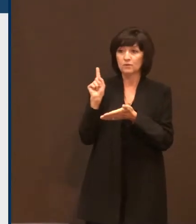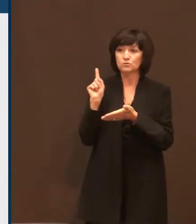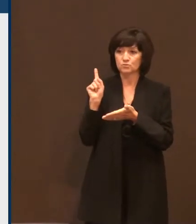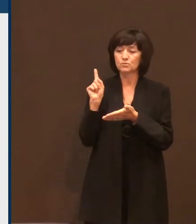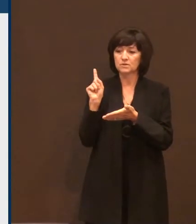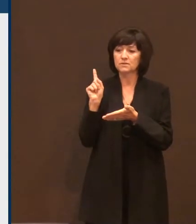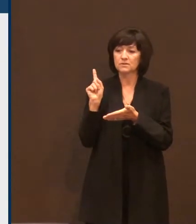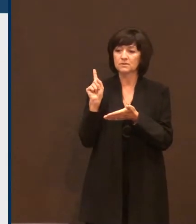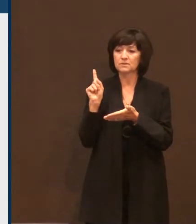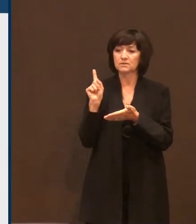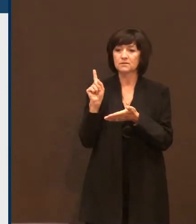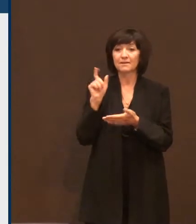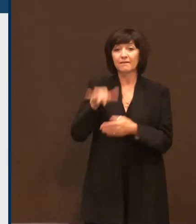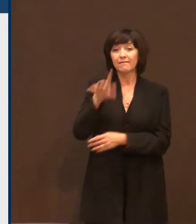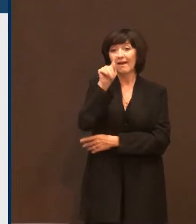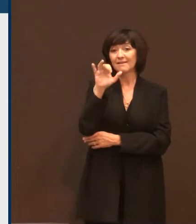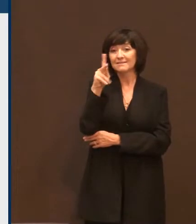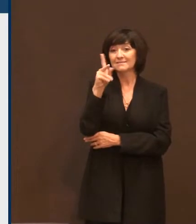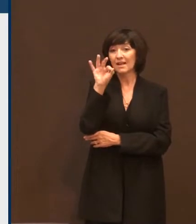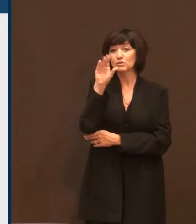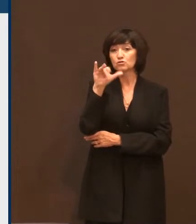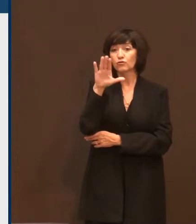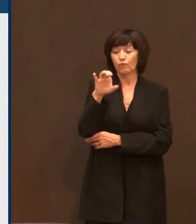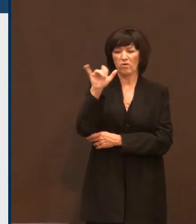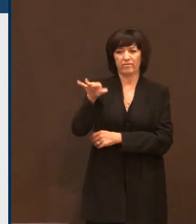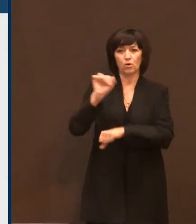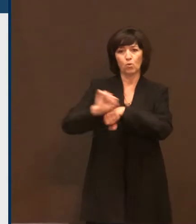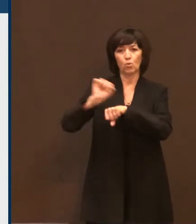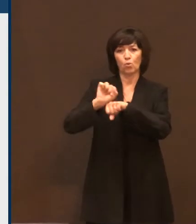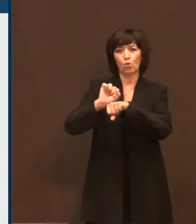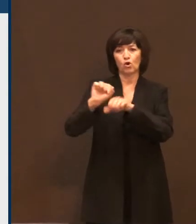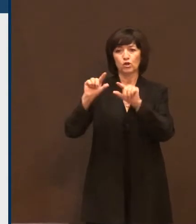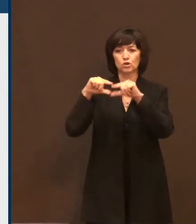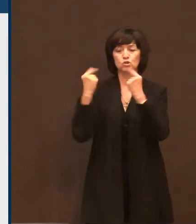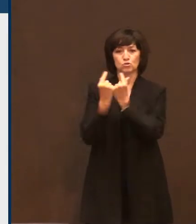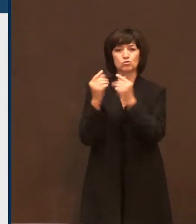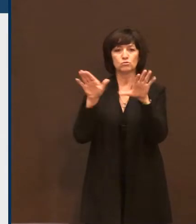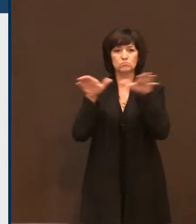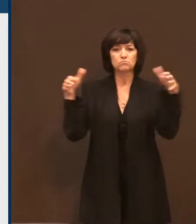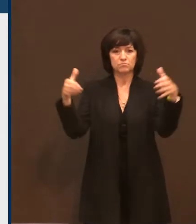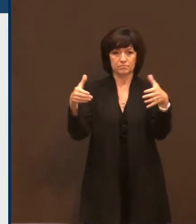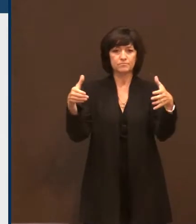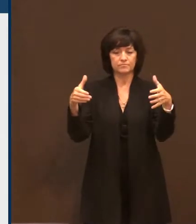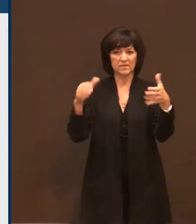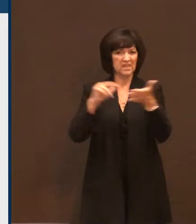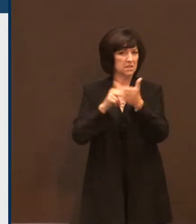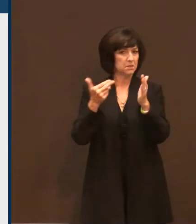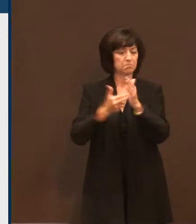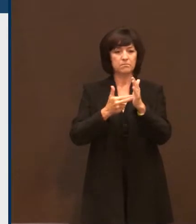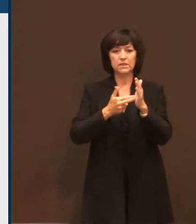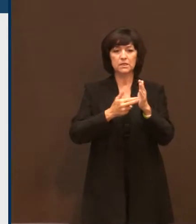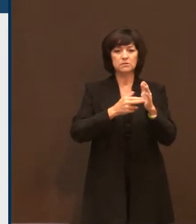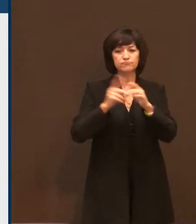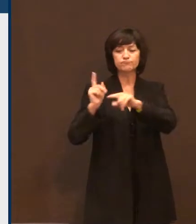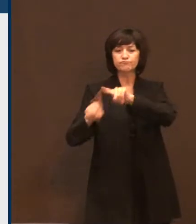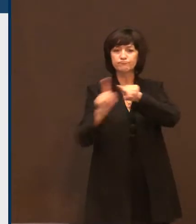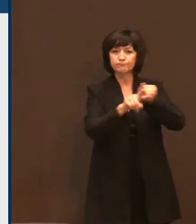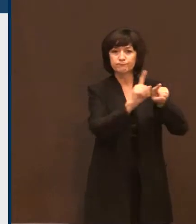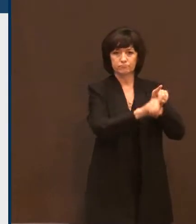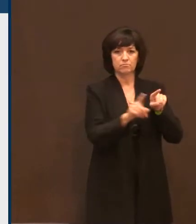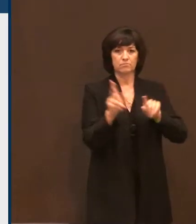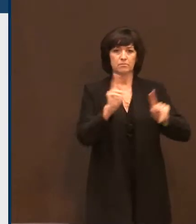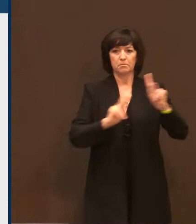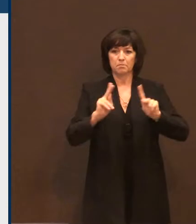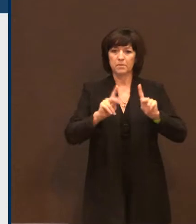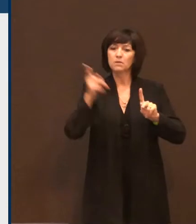the task force, the working group that consisted of lots of folks across with interest in schools